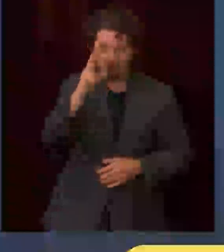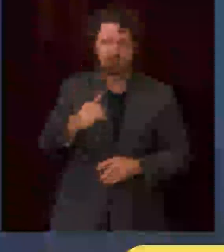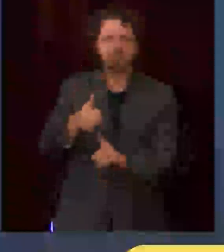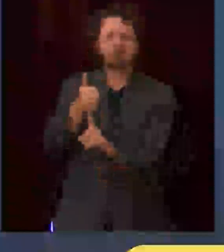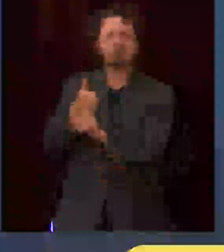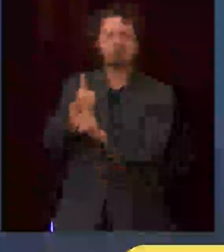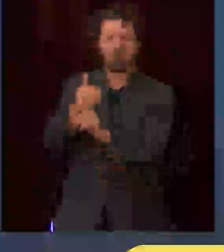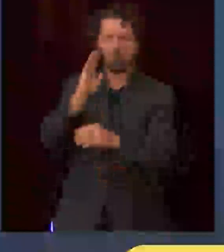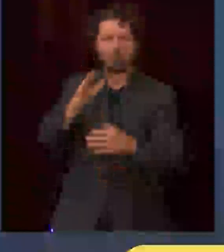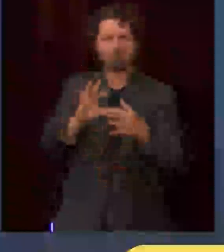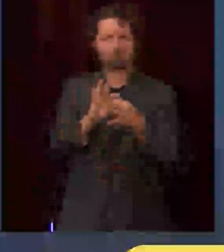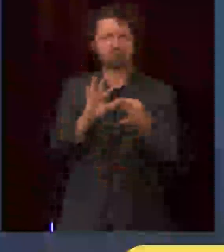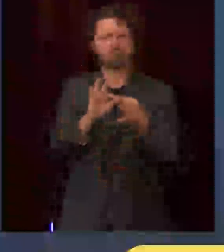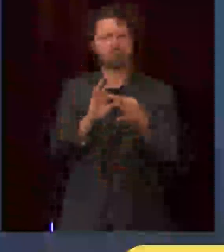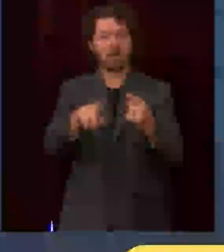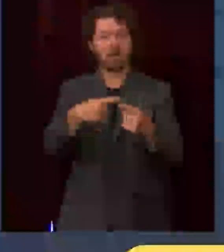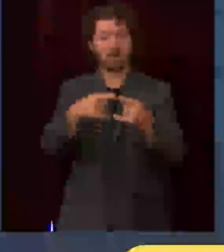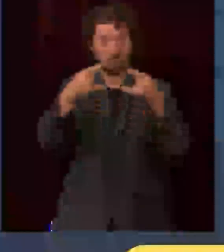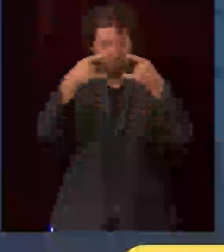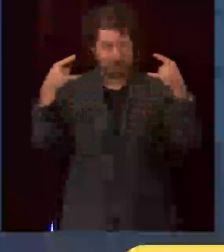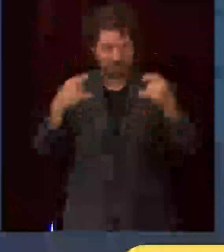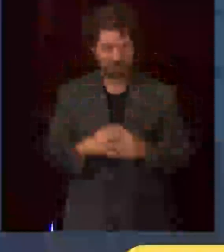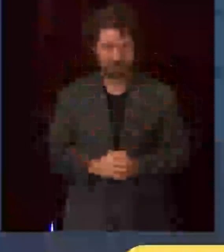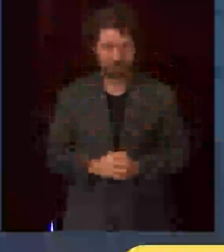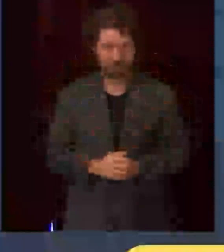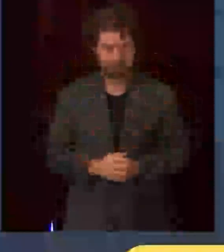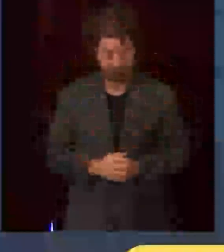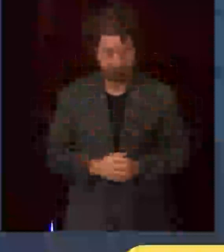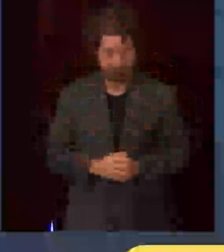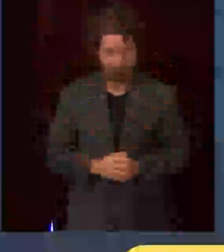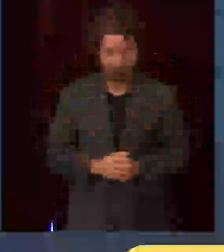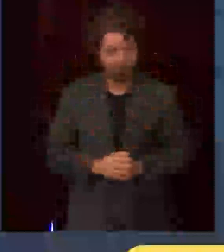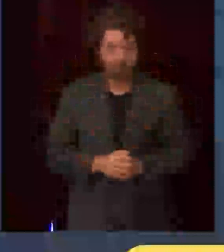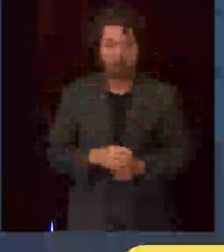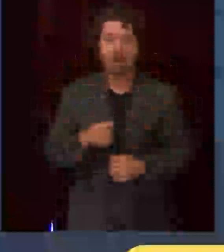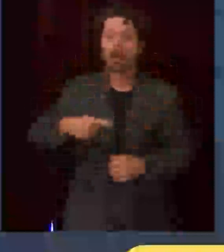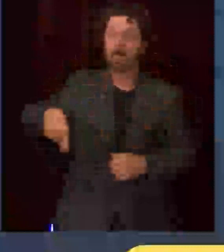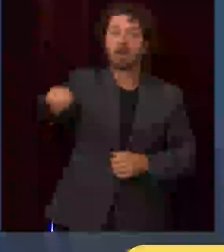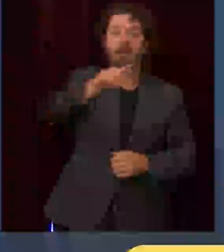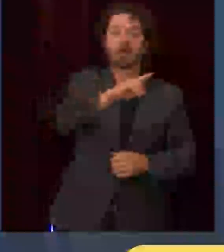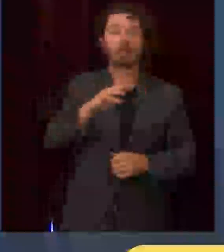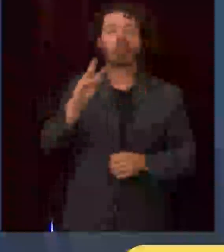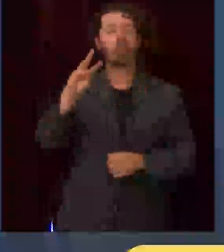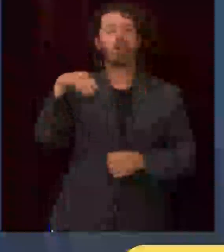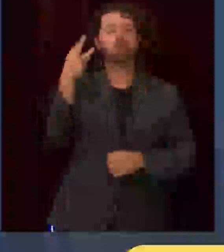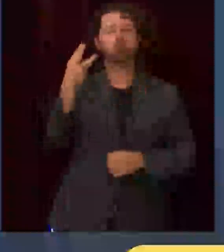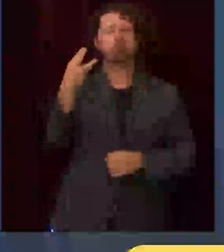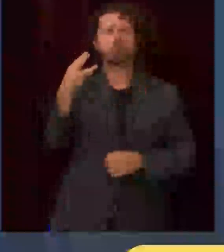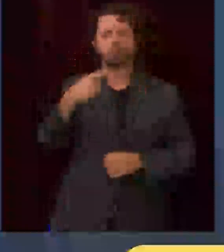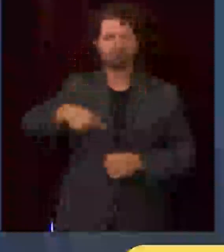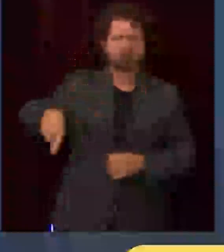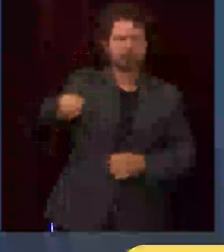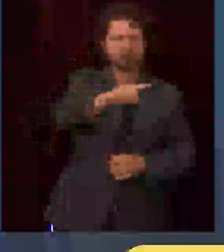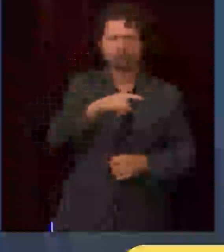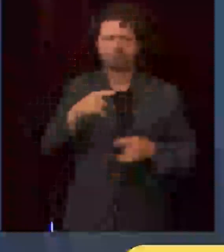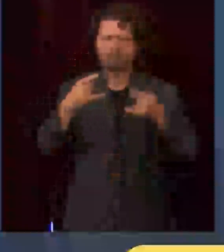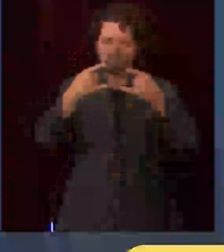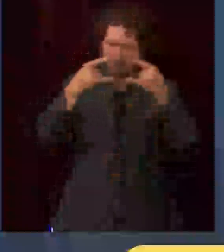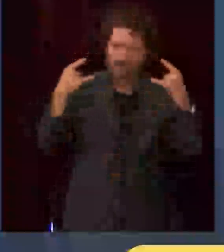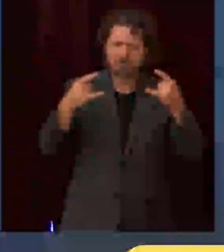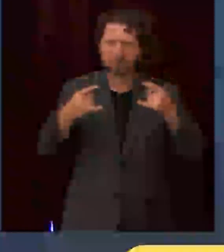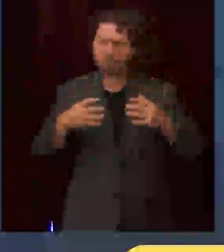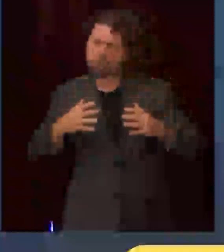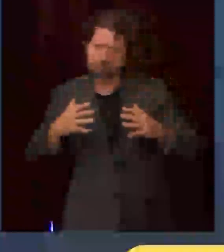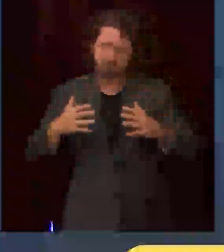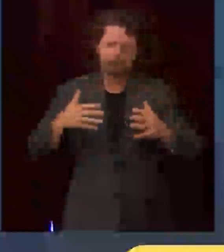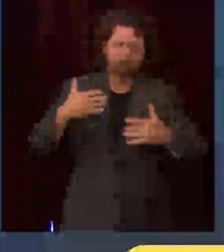Thanks to millions of Washingtonians pulling together, and they have, amidst this sacrifice and suffering, which has been